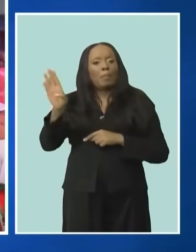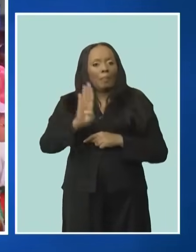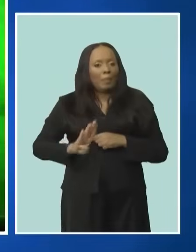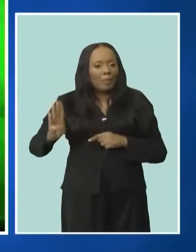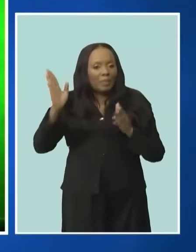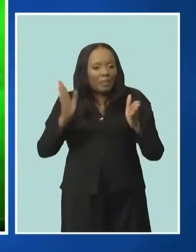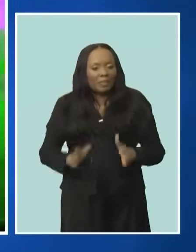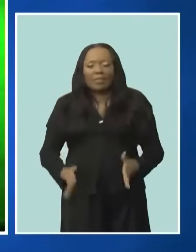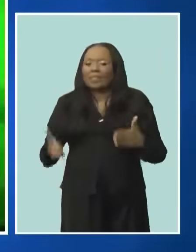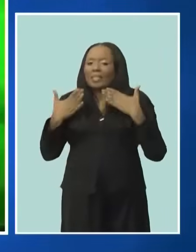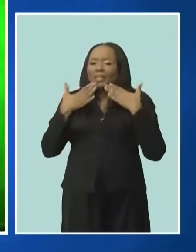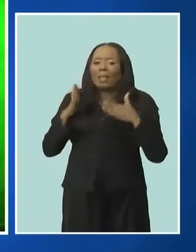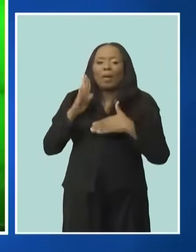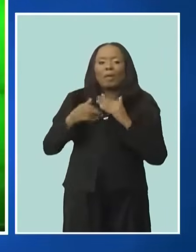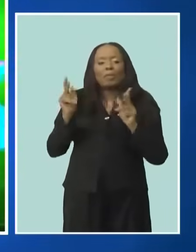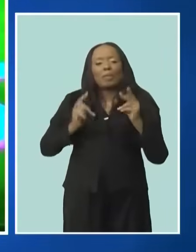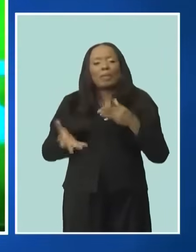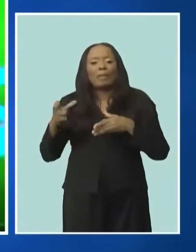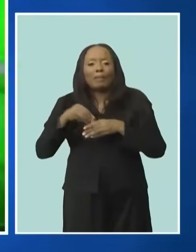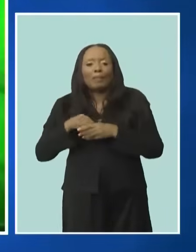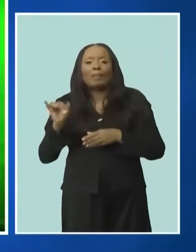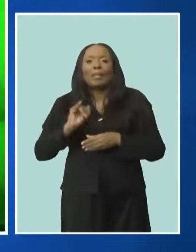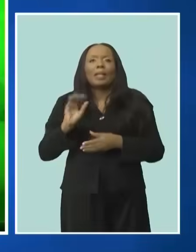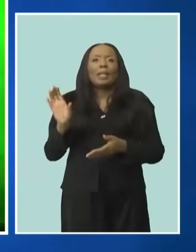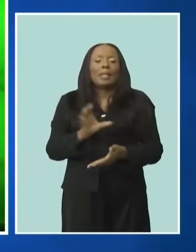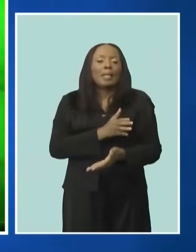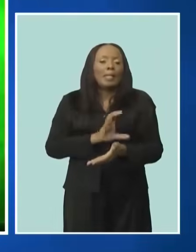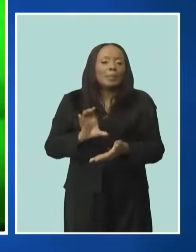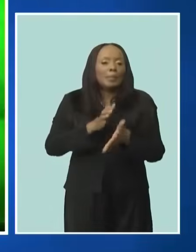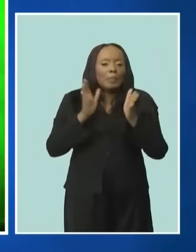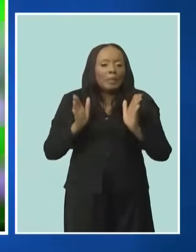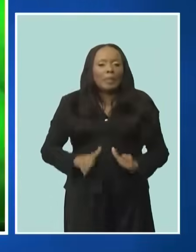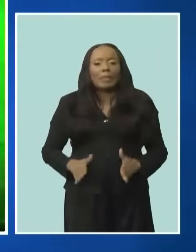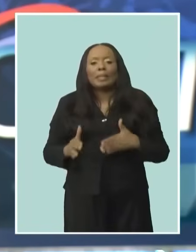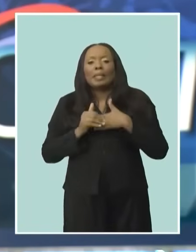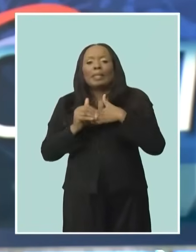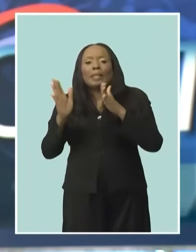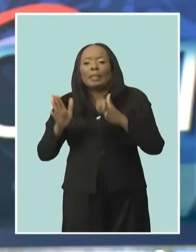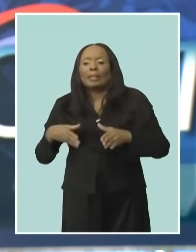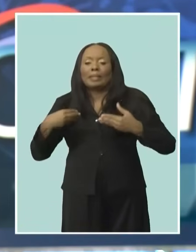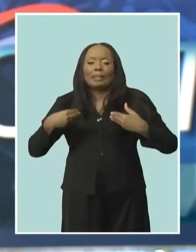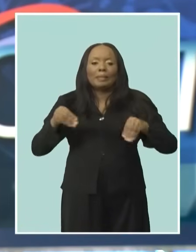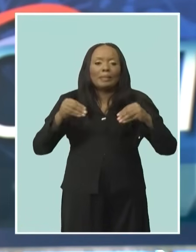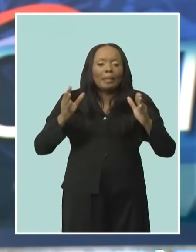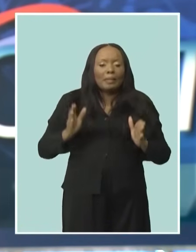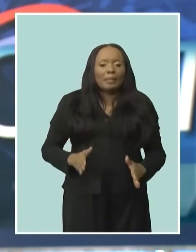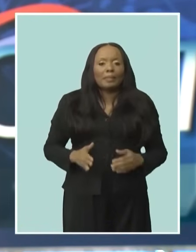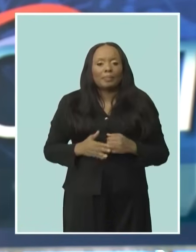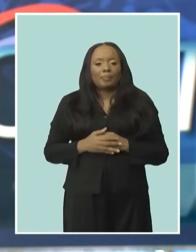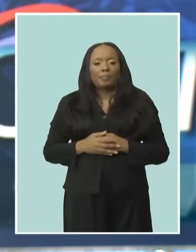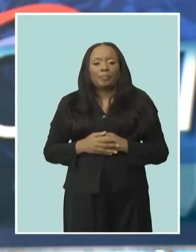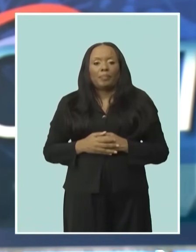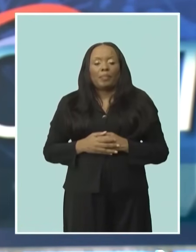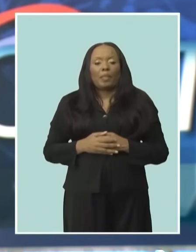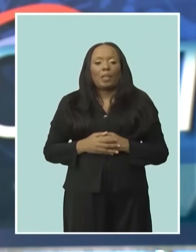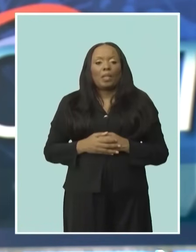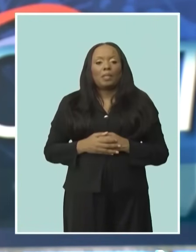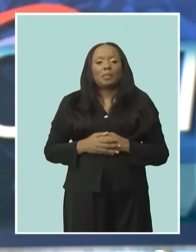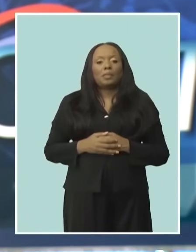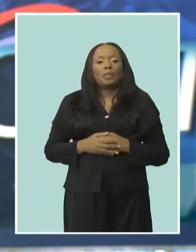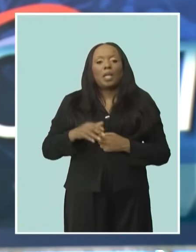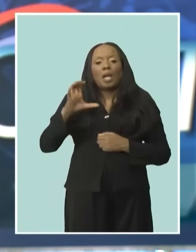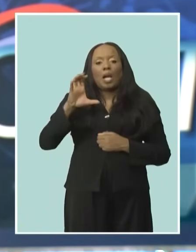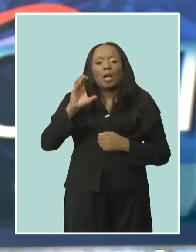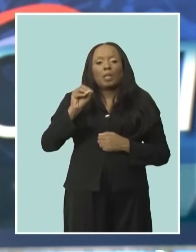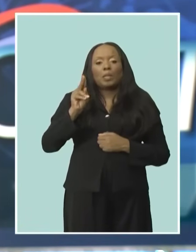Calypso tents, band leaders, vendors, media practitioners and sponsors. Courtesy Garage is back again as the